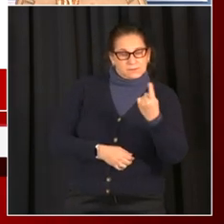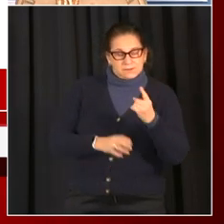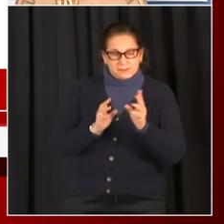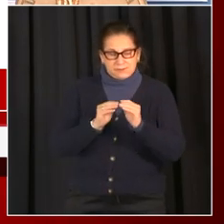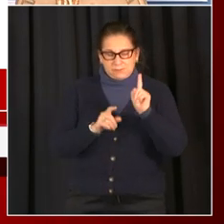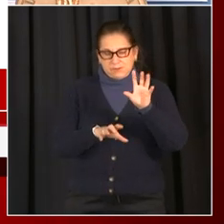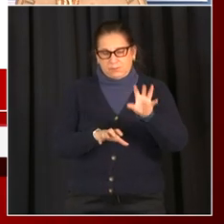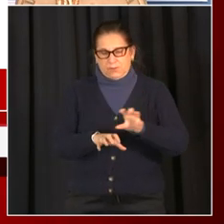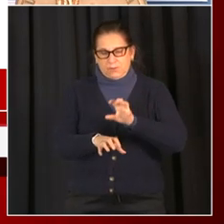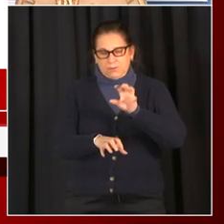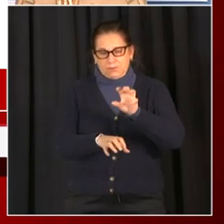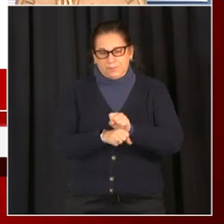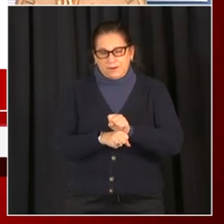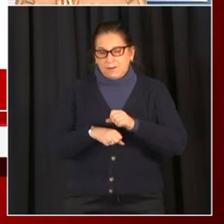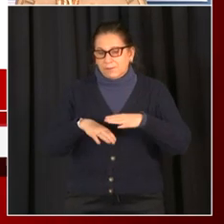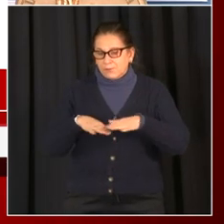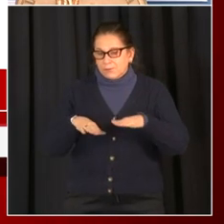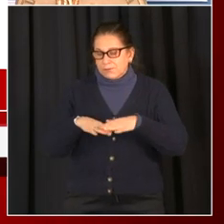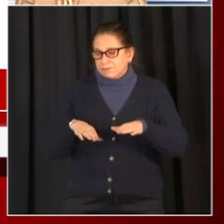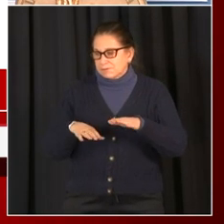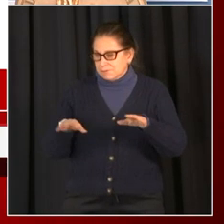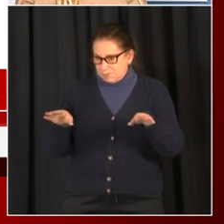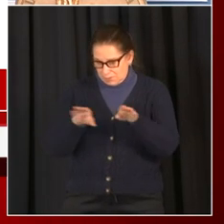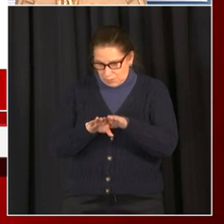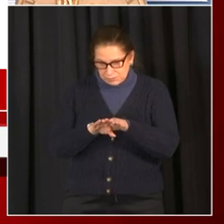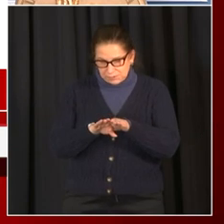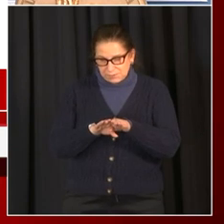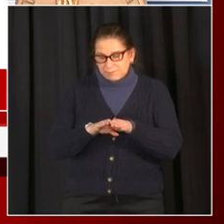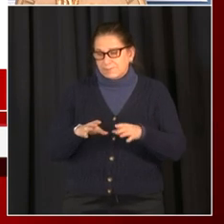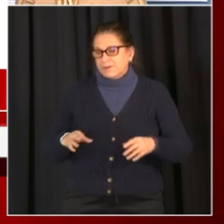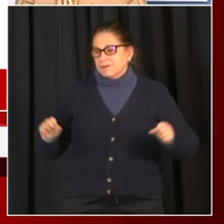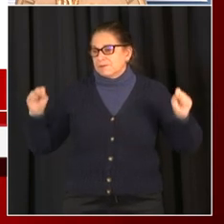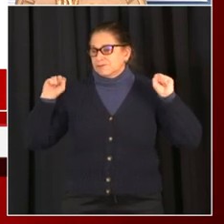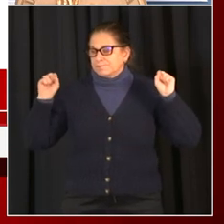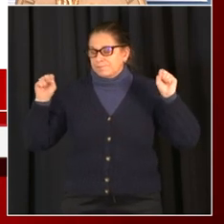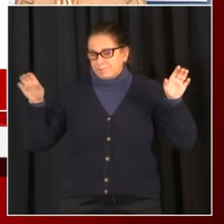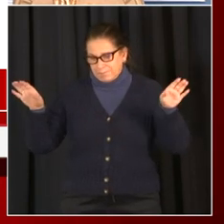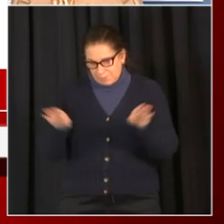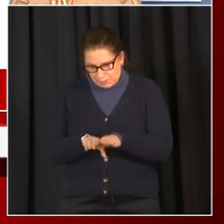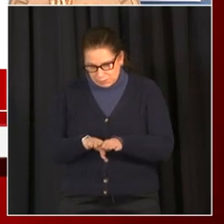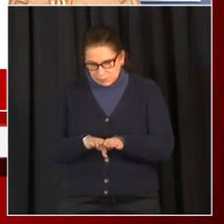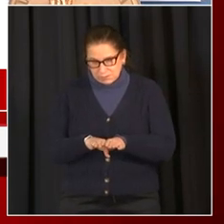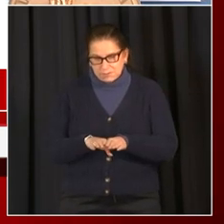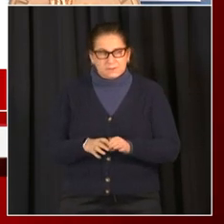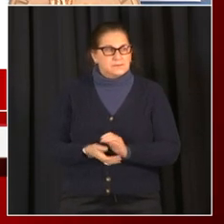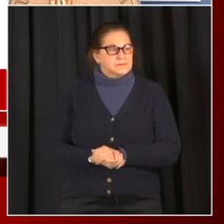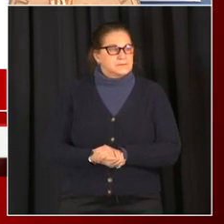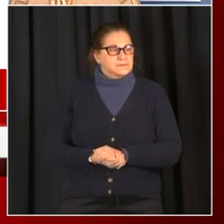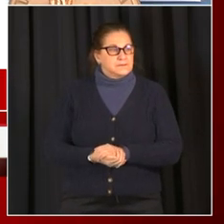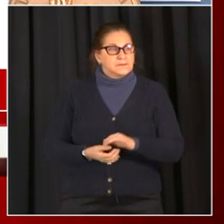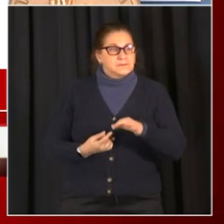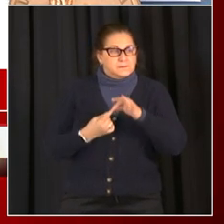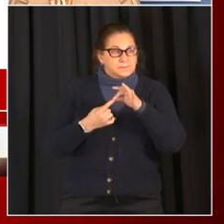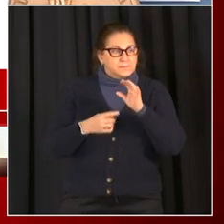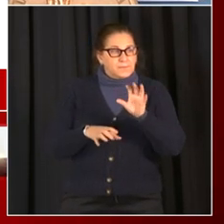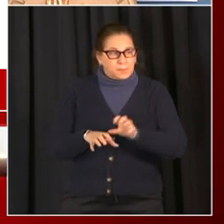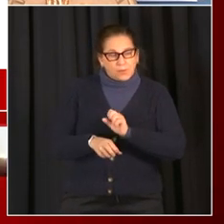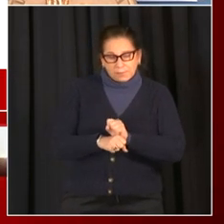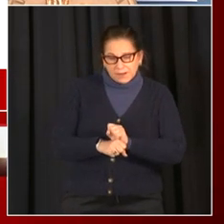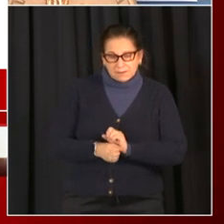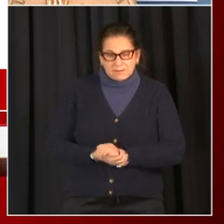at pools and the fitness rooms. Let me also be clear about